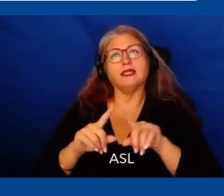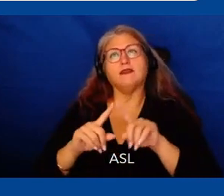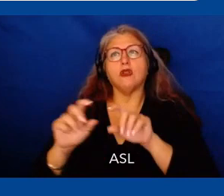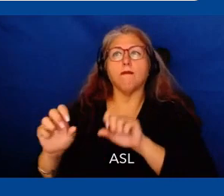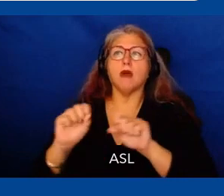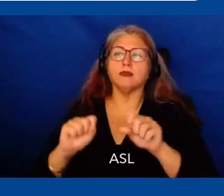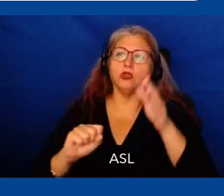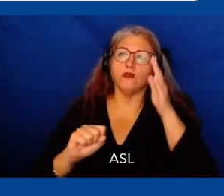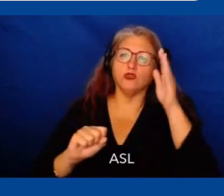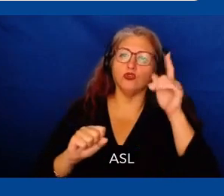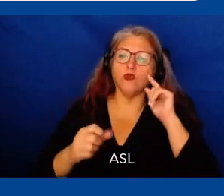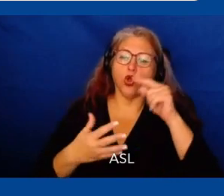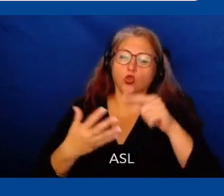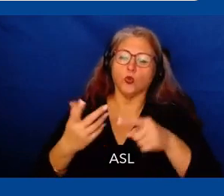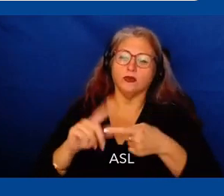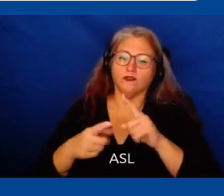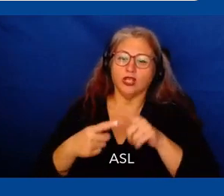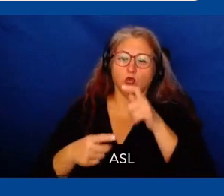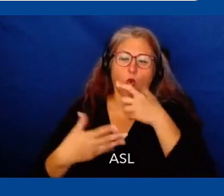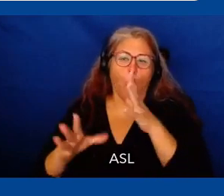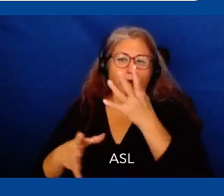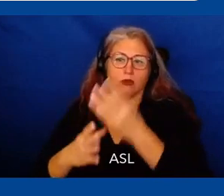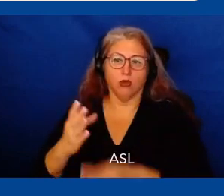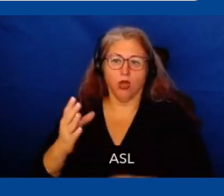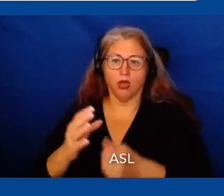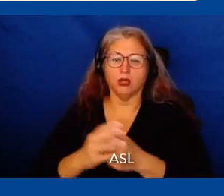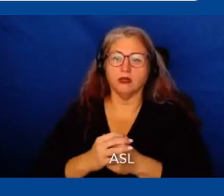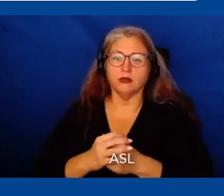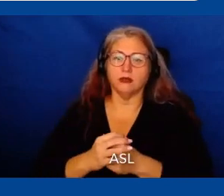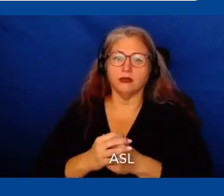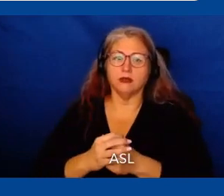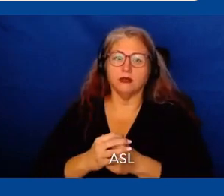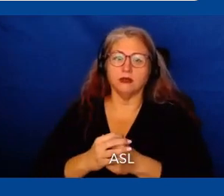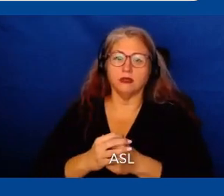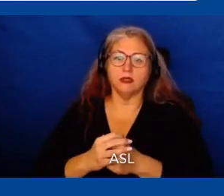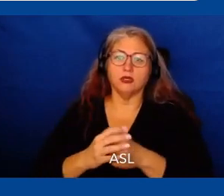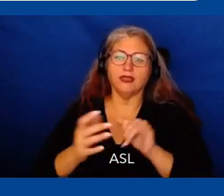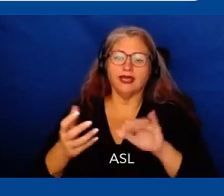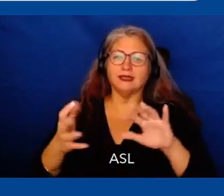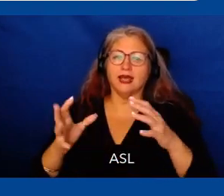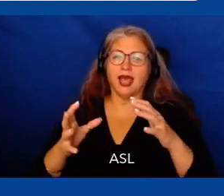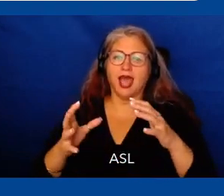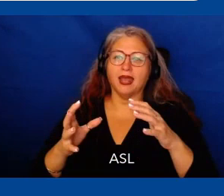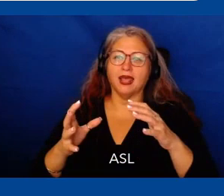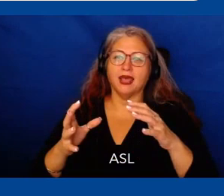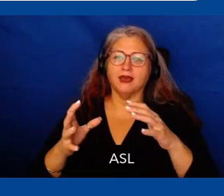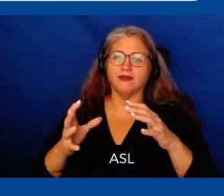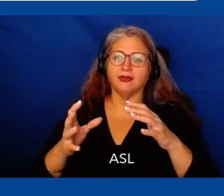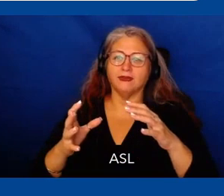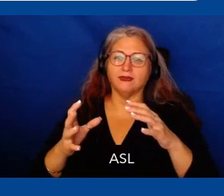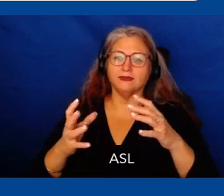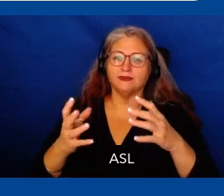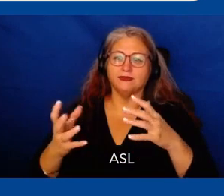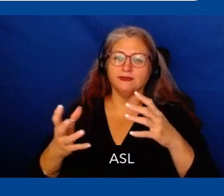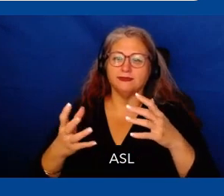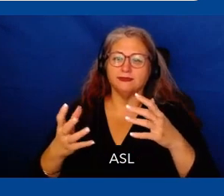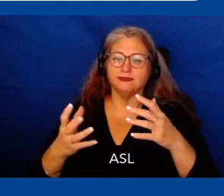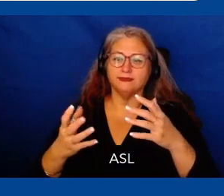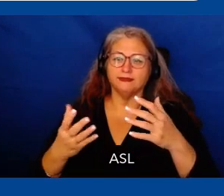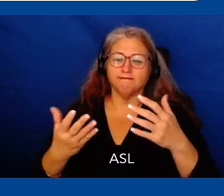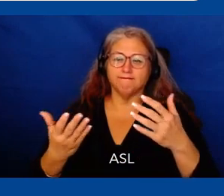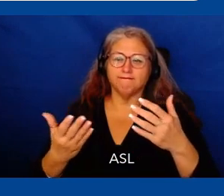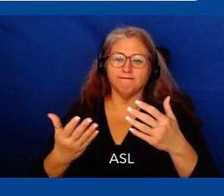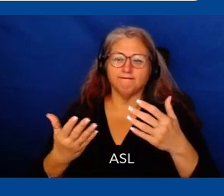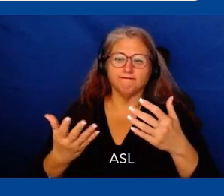those friends that are no longer there. So it's a kind of uchrony, it's a like, yeah.